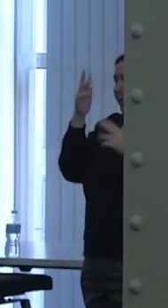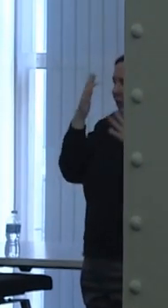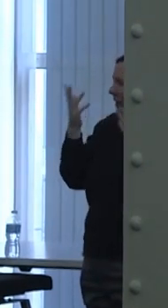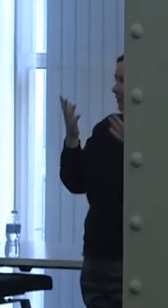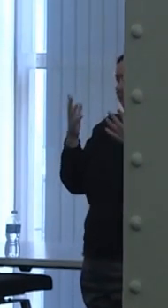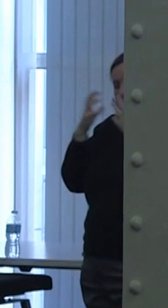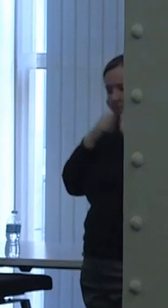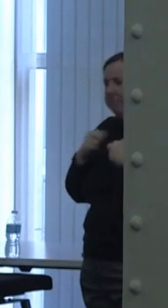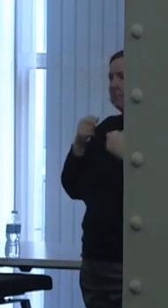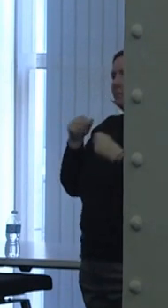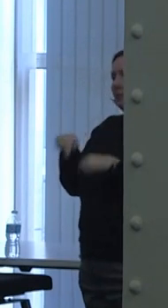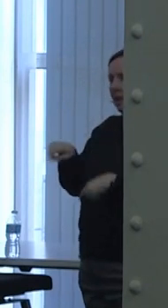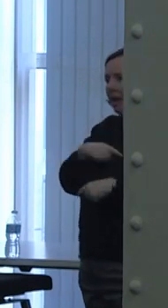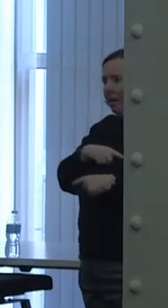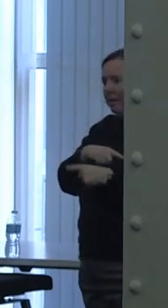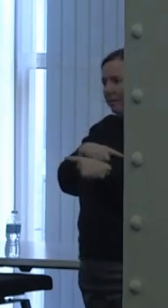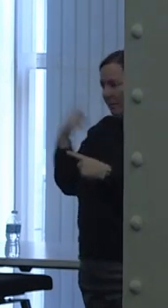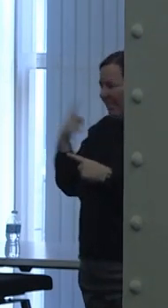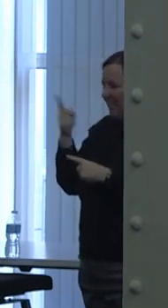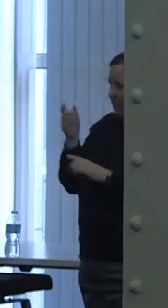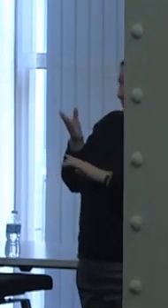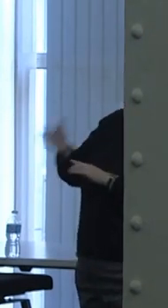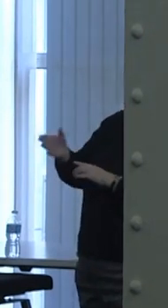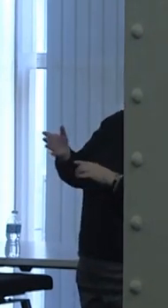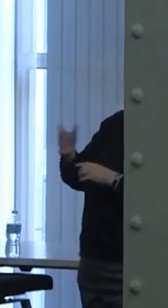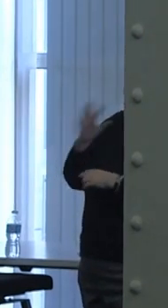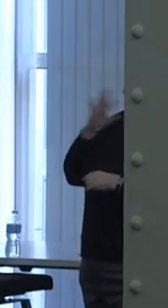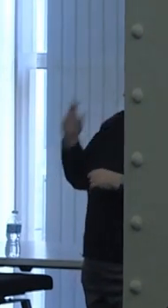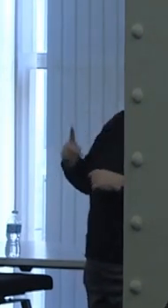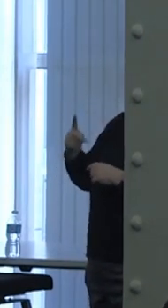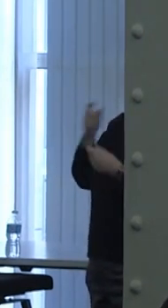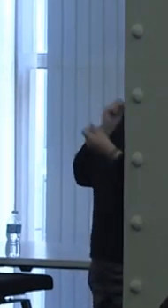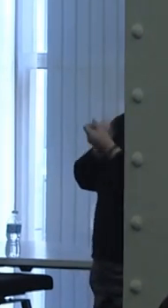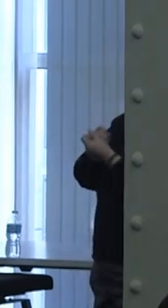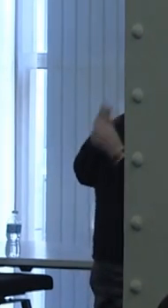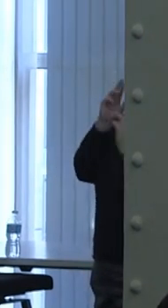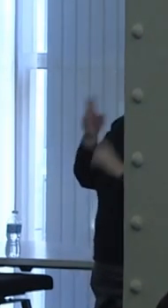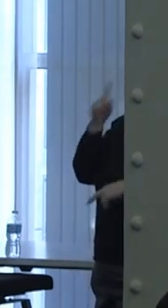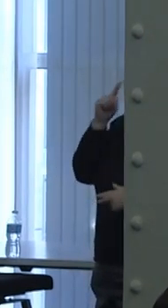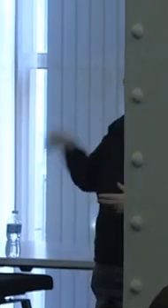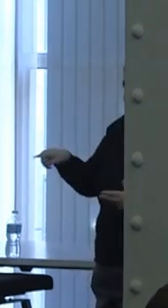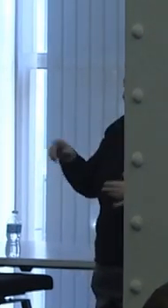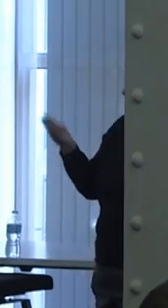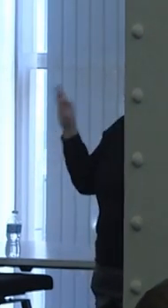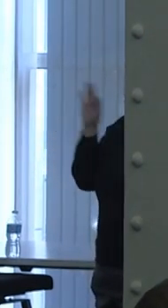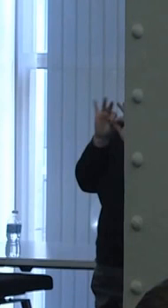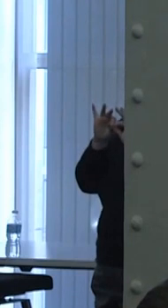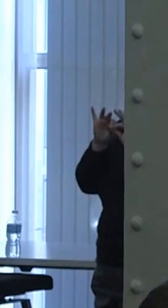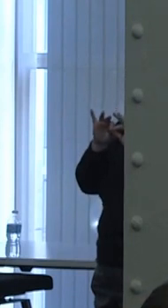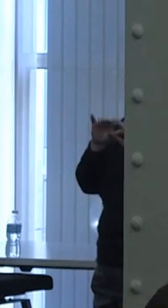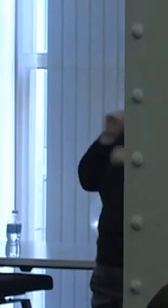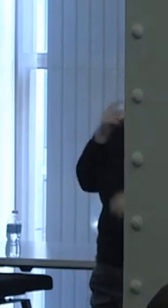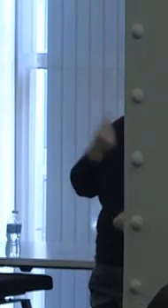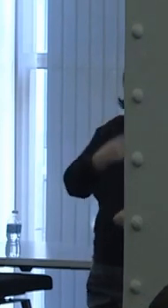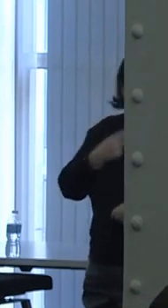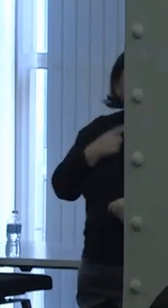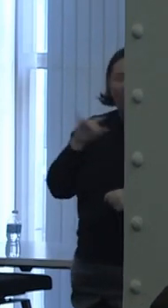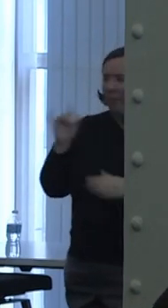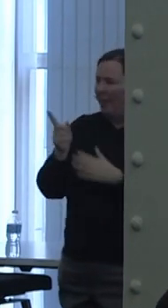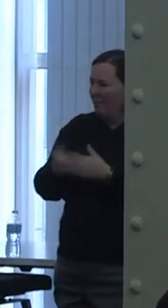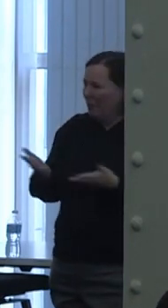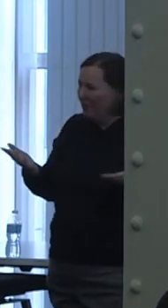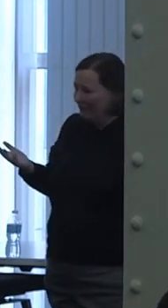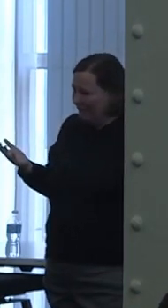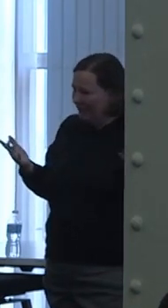that mattered to them, because somebody needed to be there. And it was important that nobody should ever be by themselves at that point in